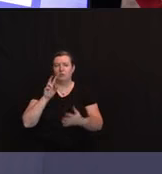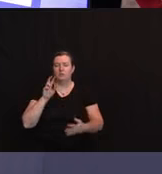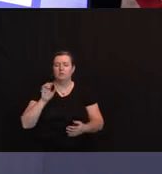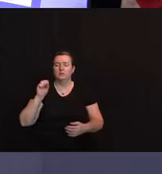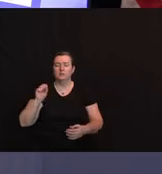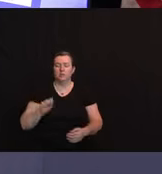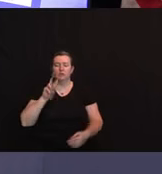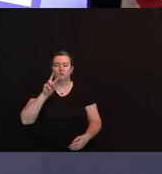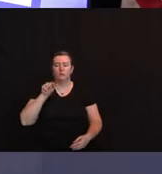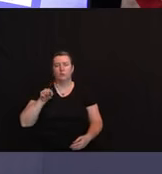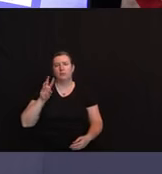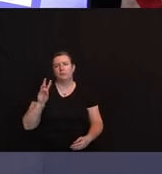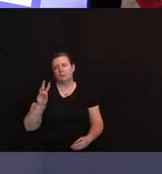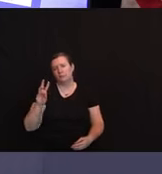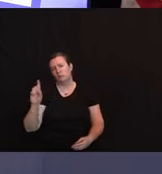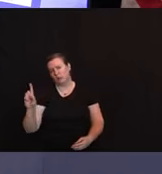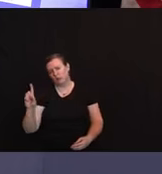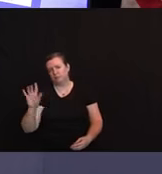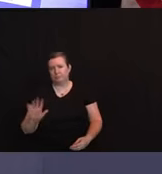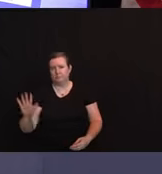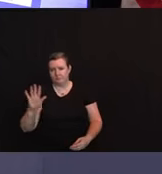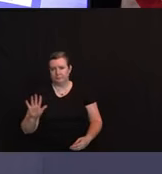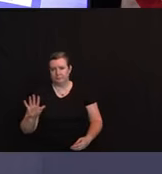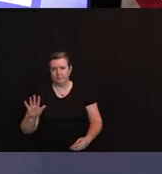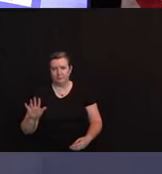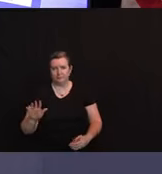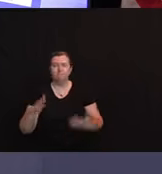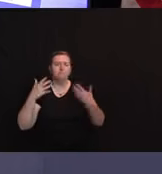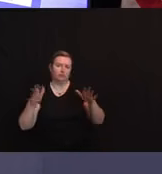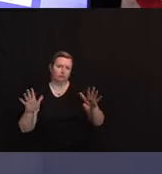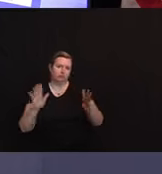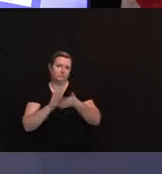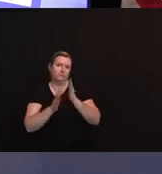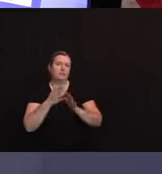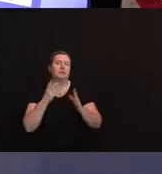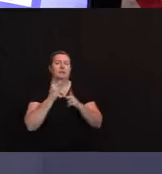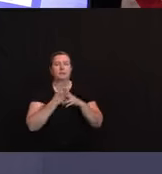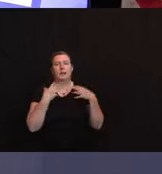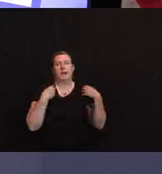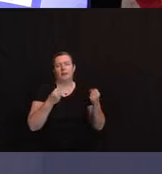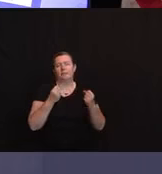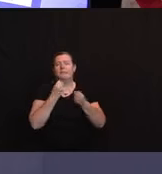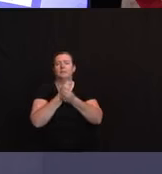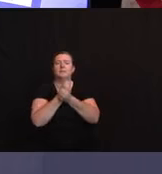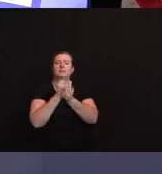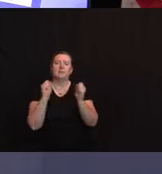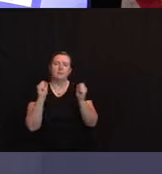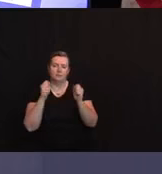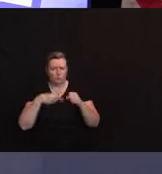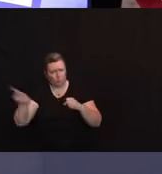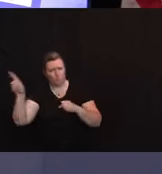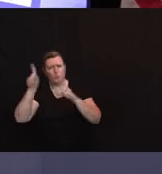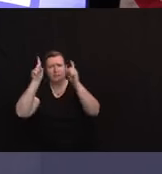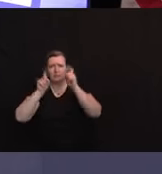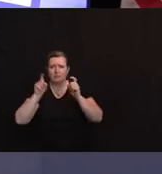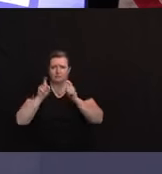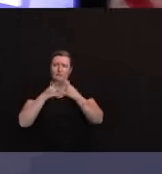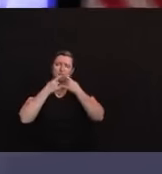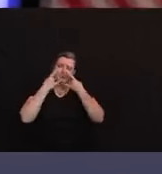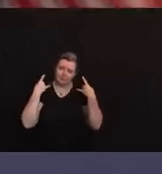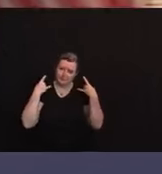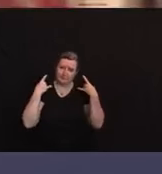That concludes my report. Stay connected, stay safe, stay healthy, get tested, and mask up. Thank